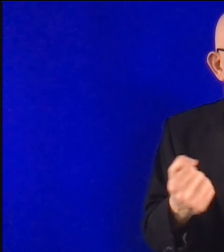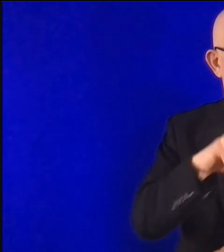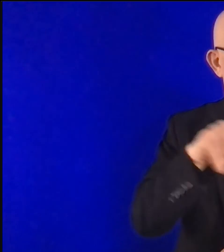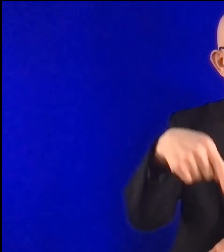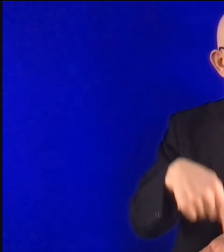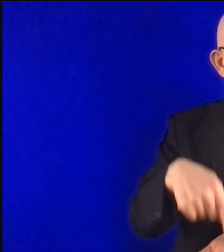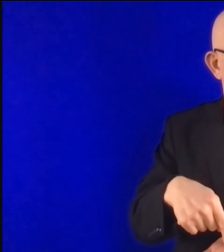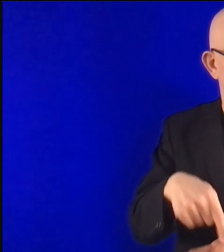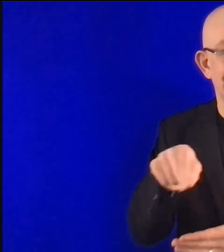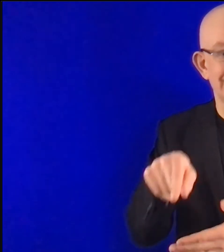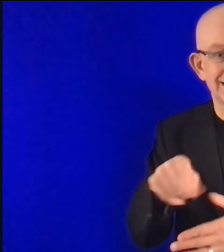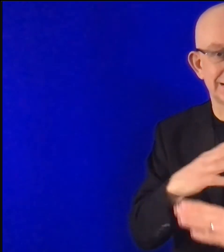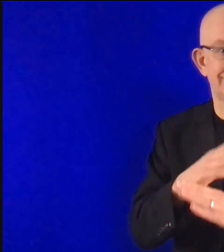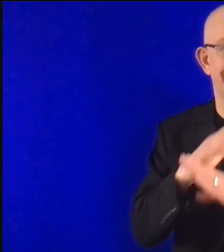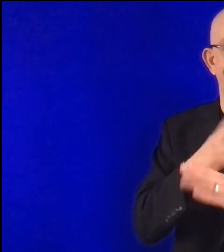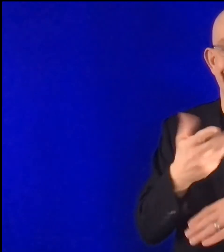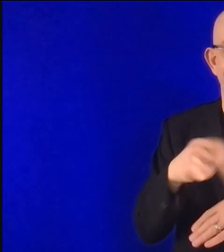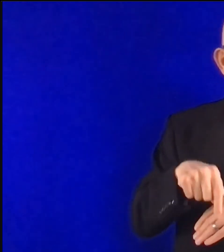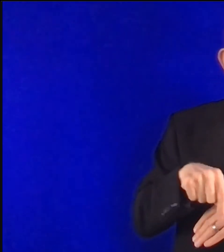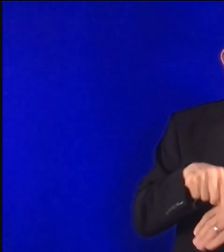are